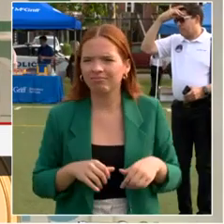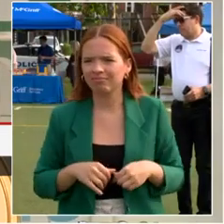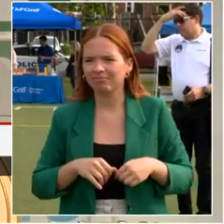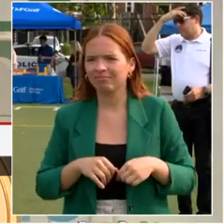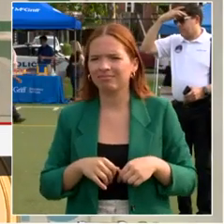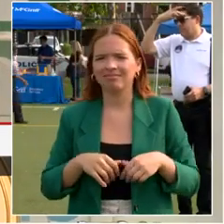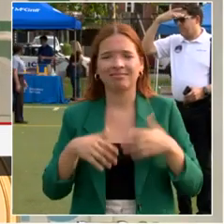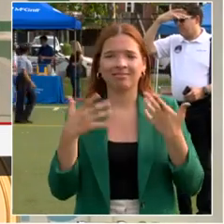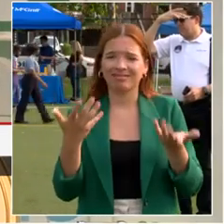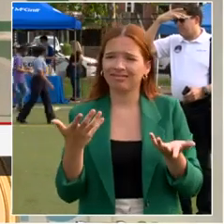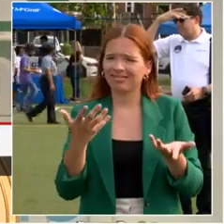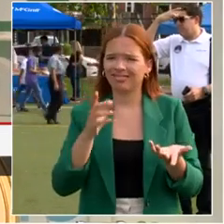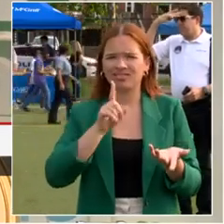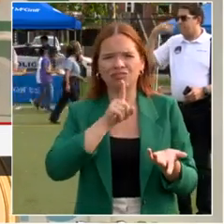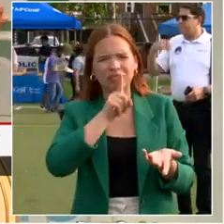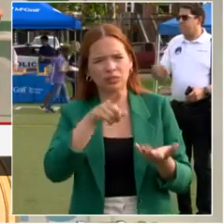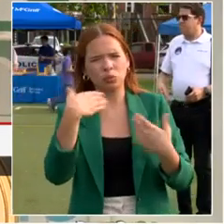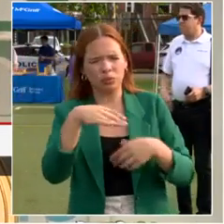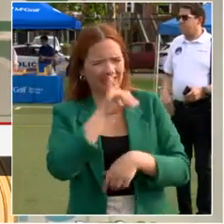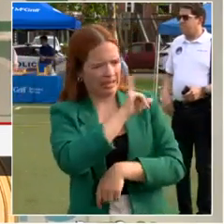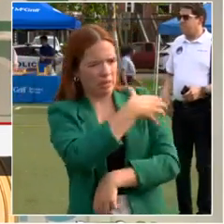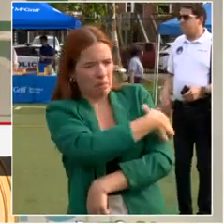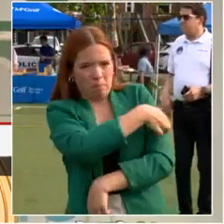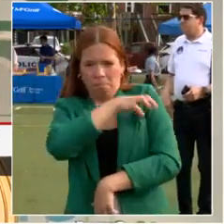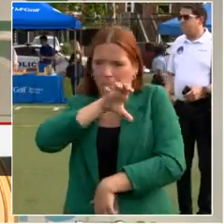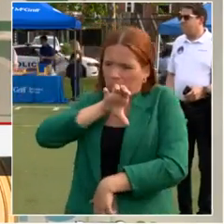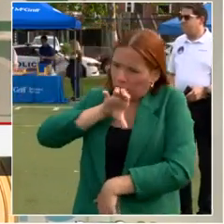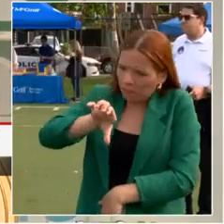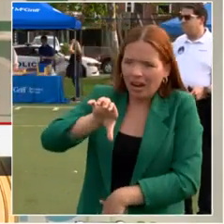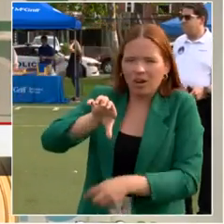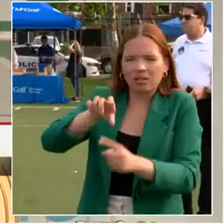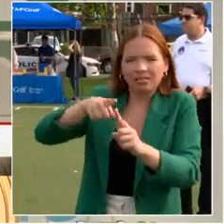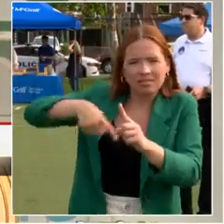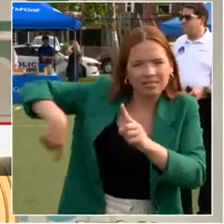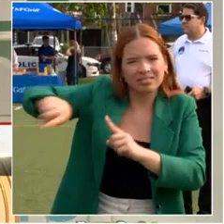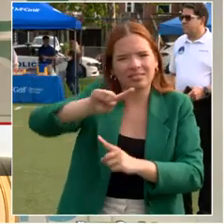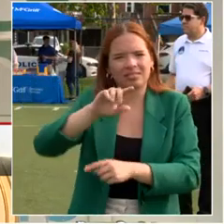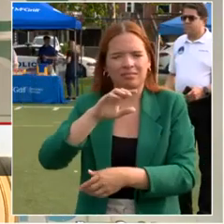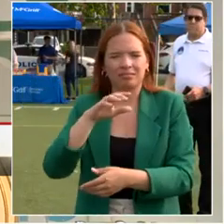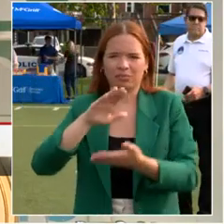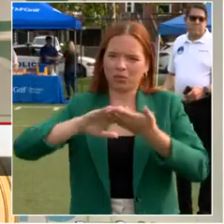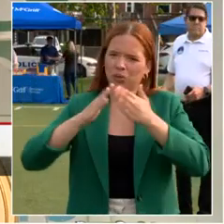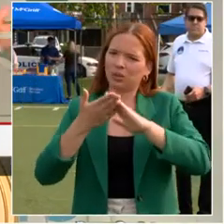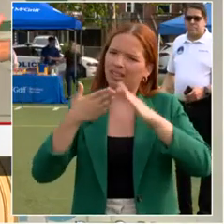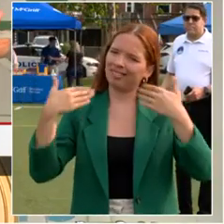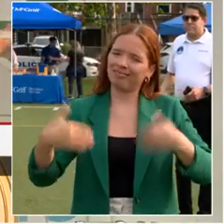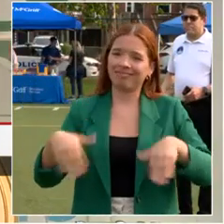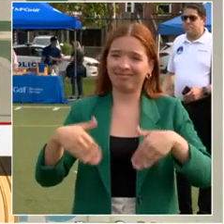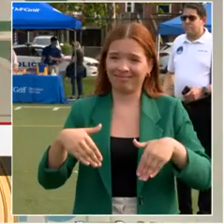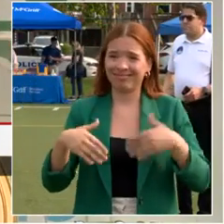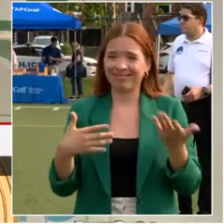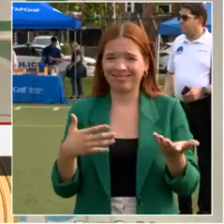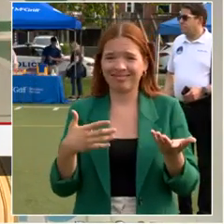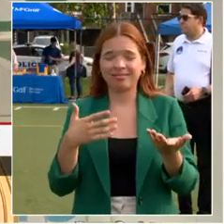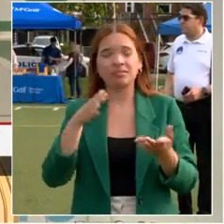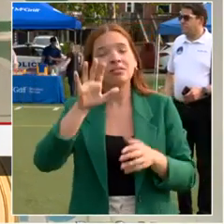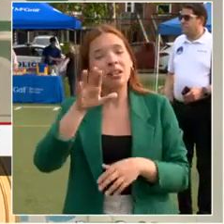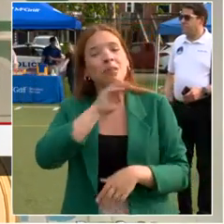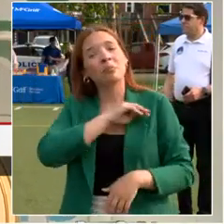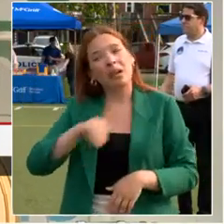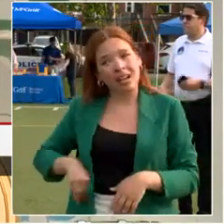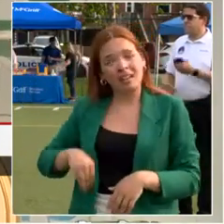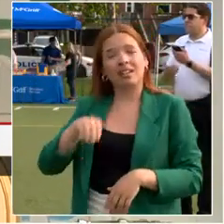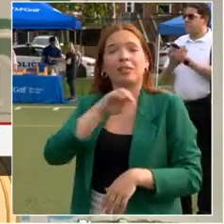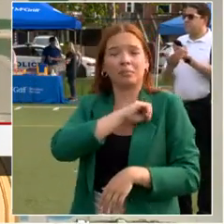And so we're just honored to be here tonight. Thank you to the chief and the mayor's office for including us tonight. Happy National Night Out. I hope you have a great